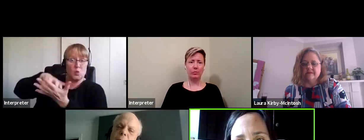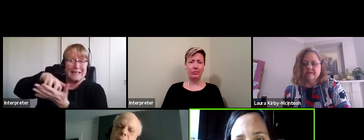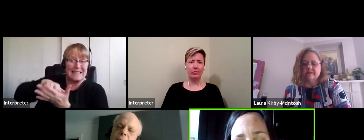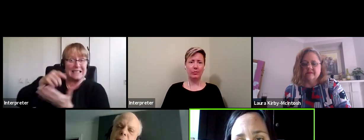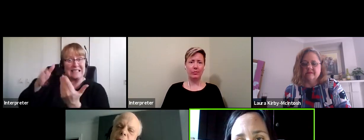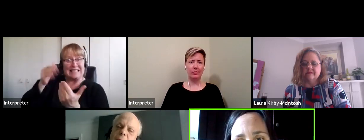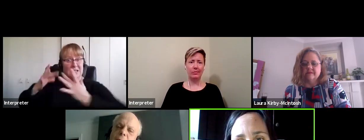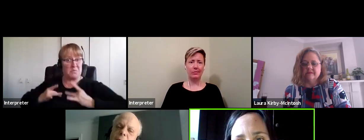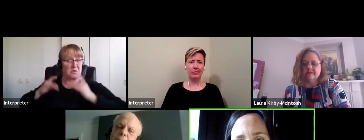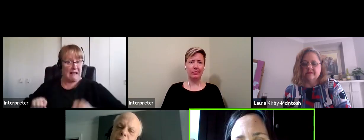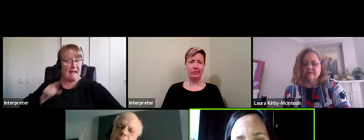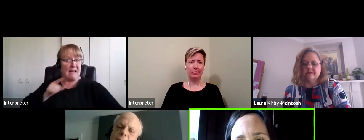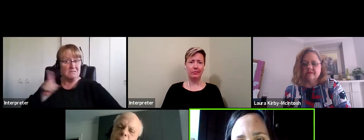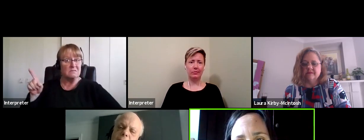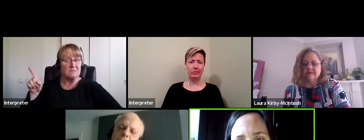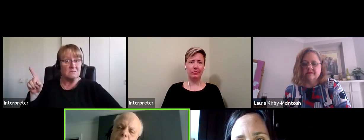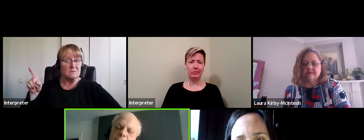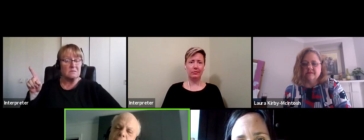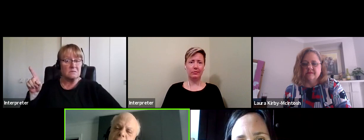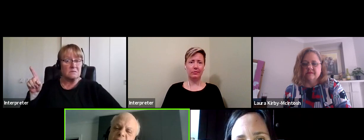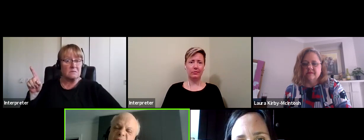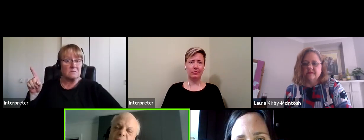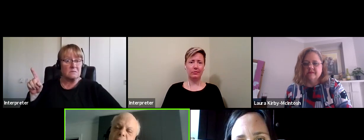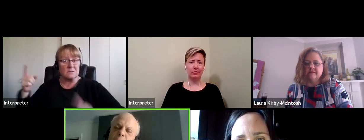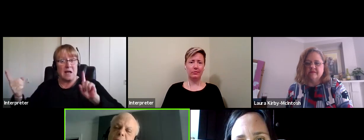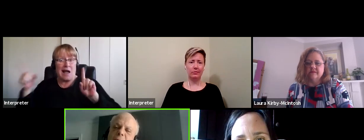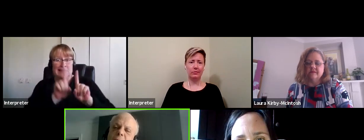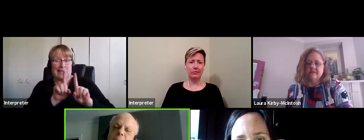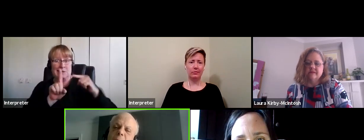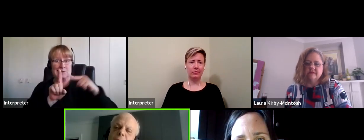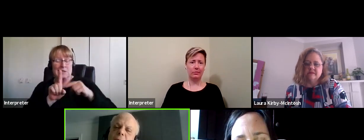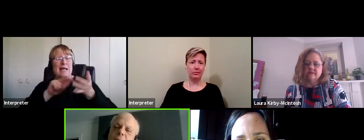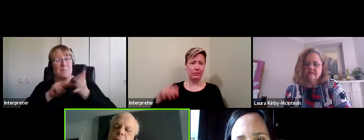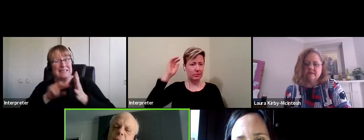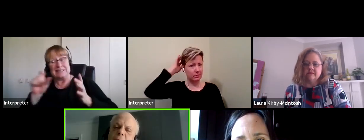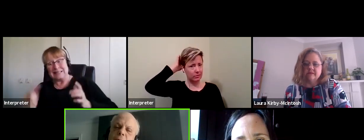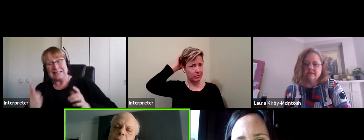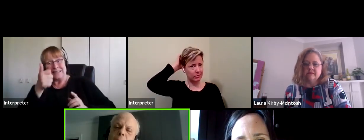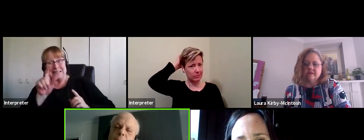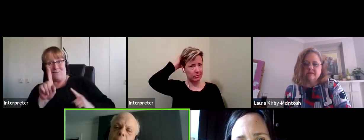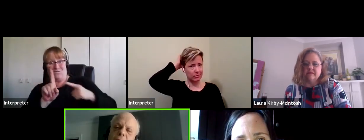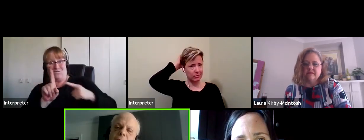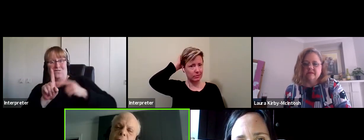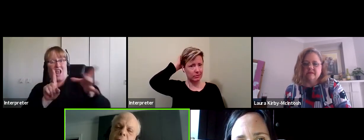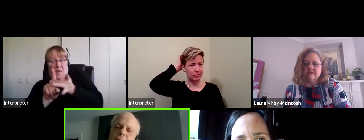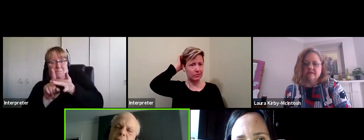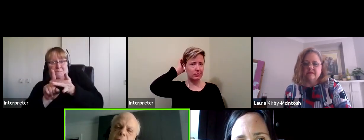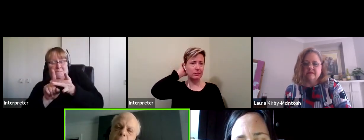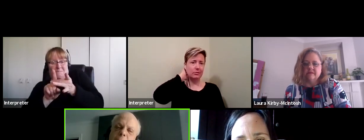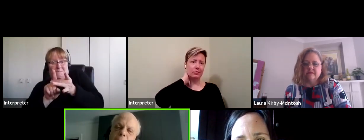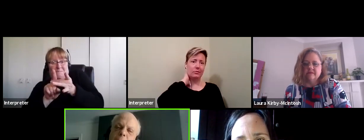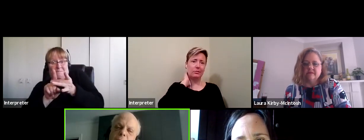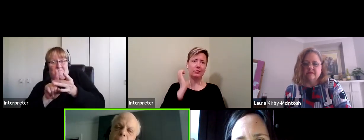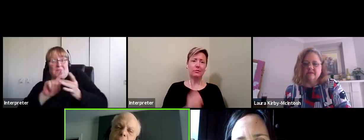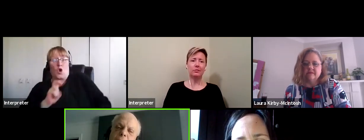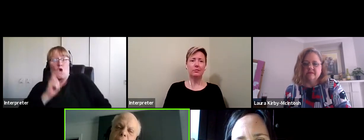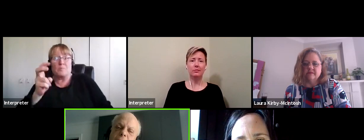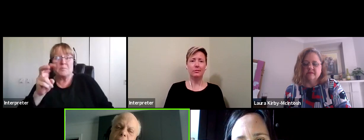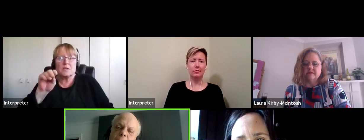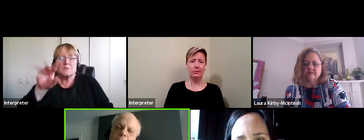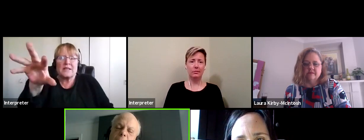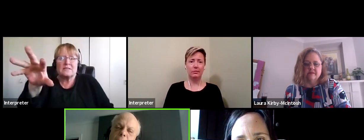so when you say the attendant care is a vector, that means they could be carrying this from one person to the next, and the people they're working